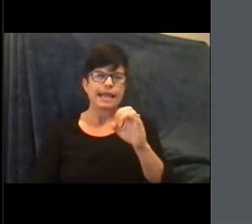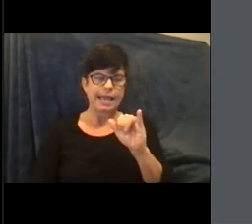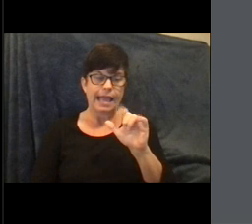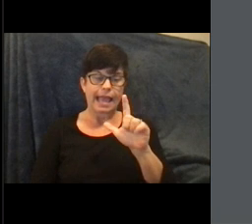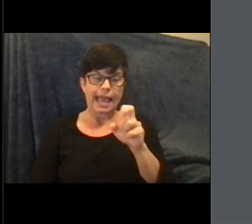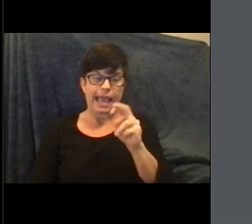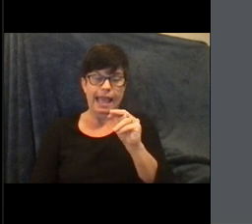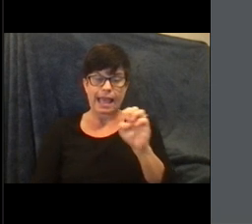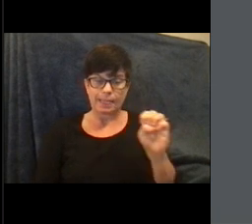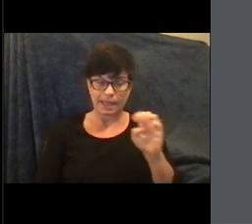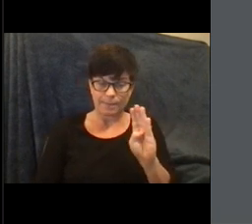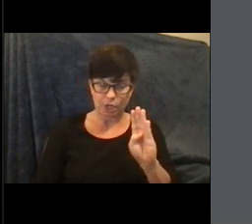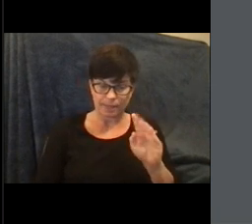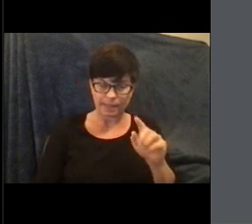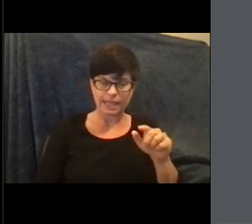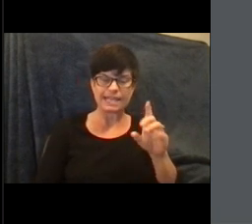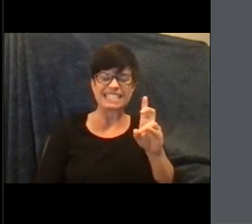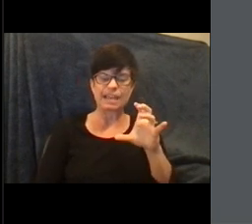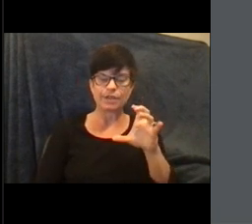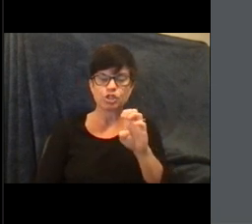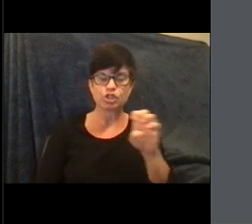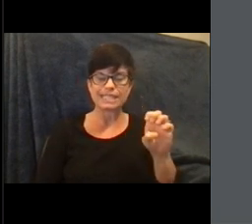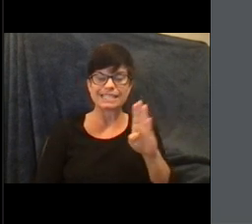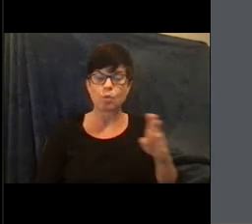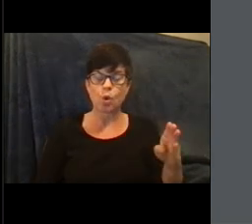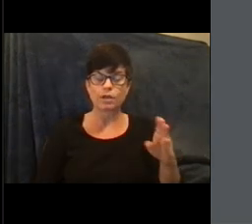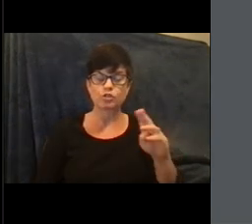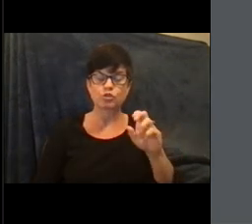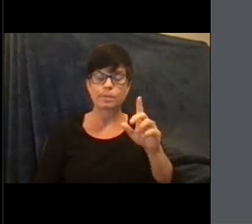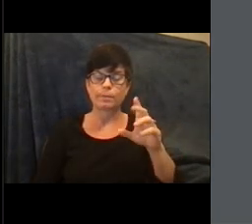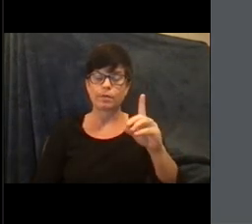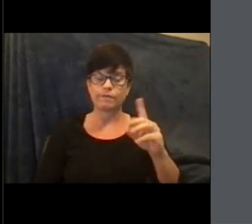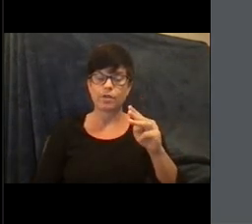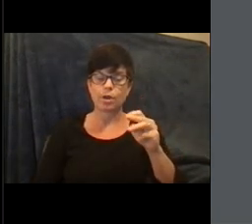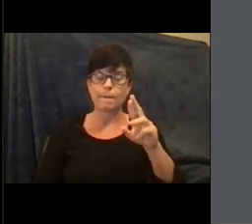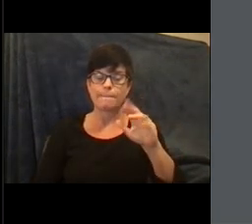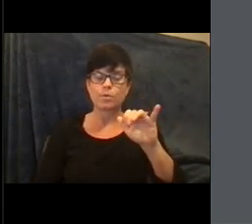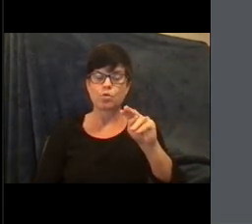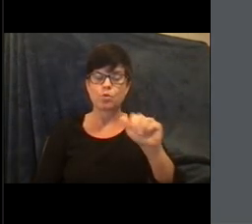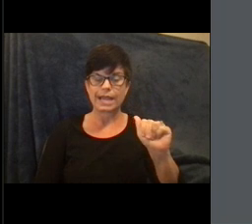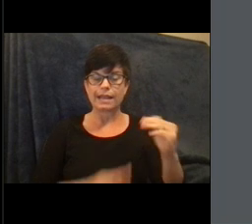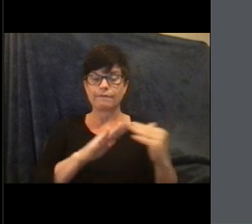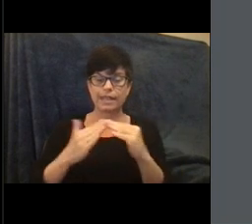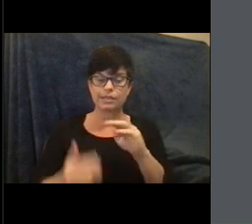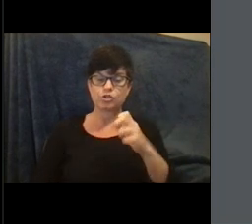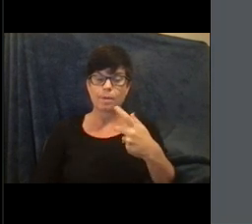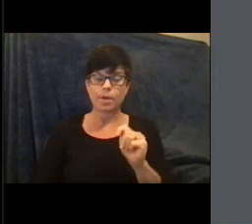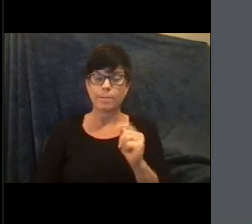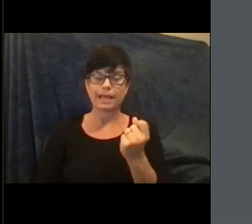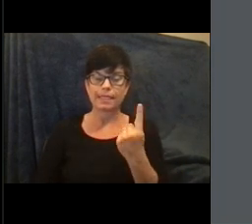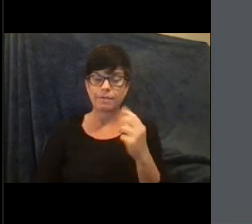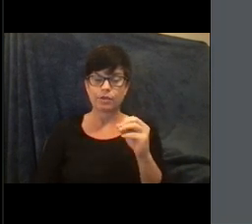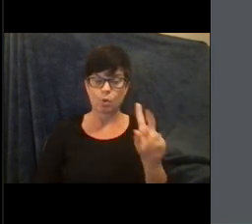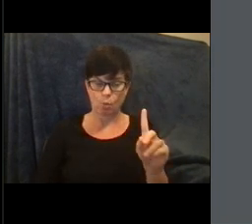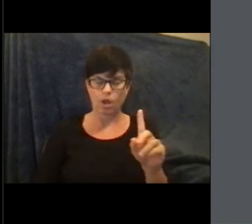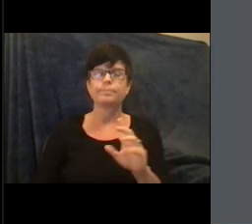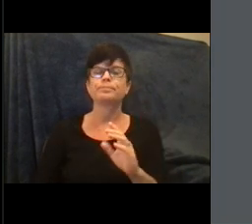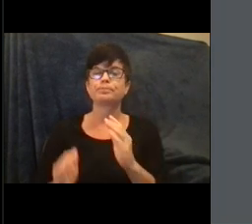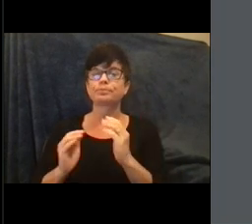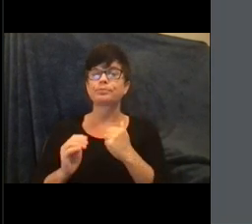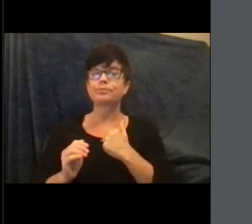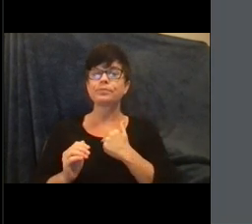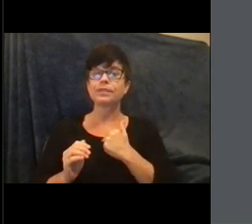I live 700 East Boynton Beach Boulevard in Marina Village, apartment 1101. I have, as a member of the